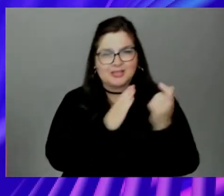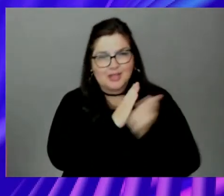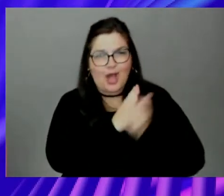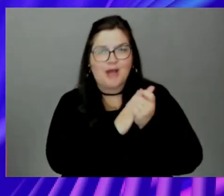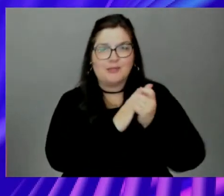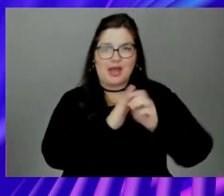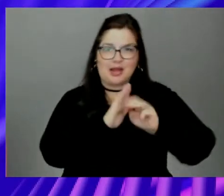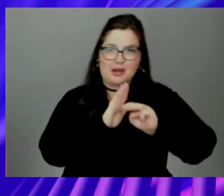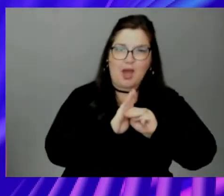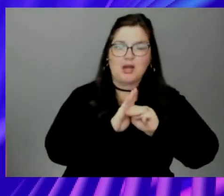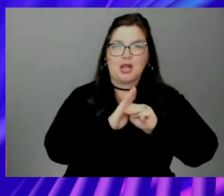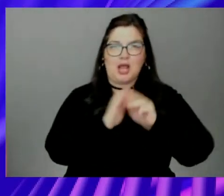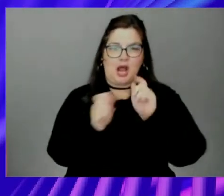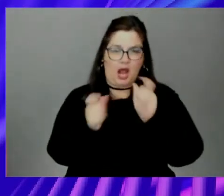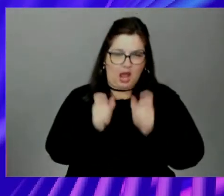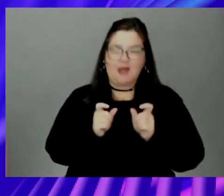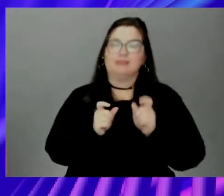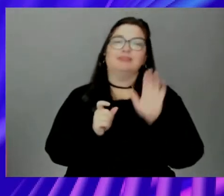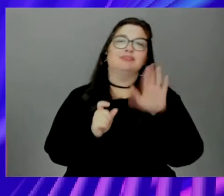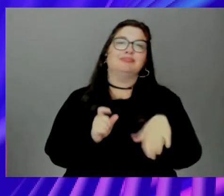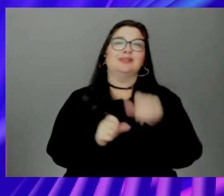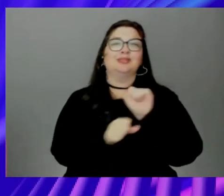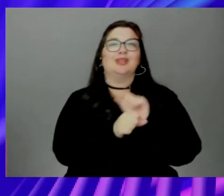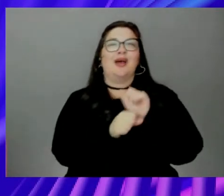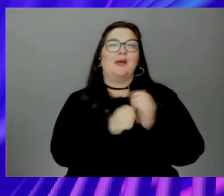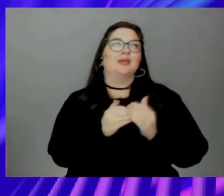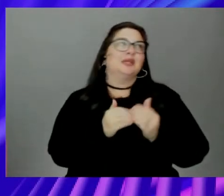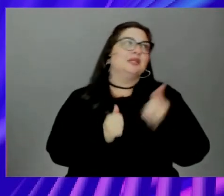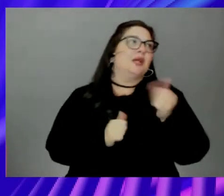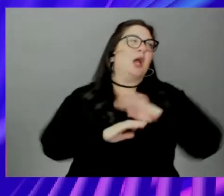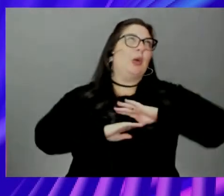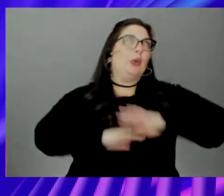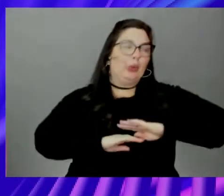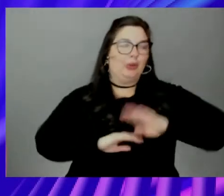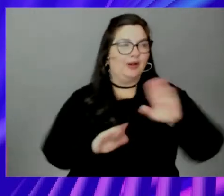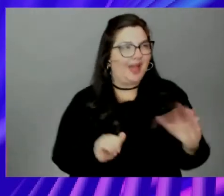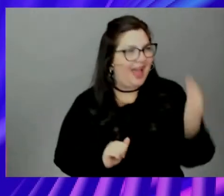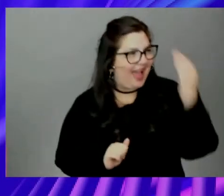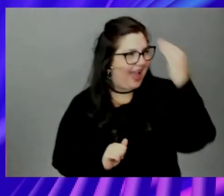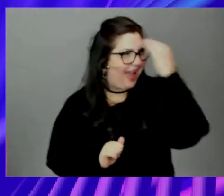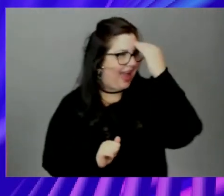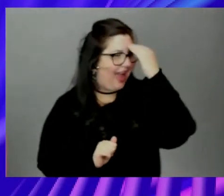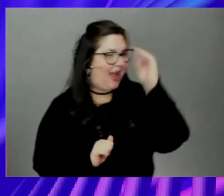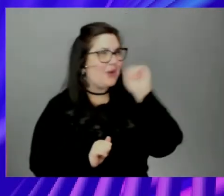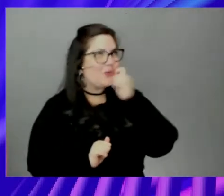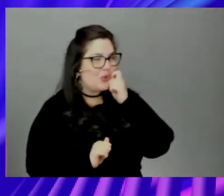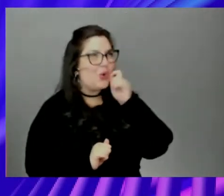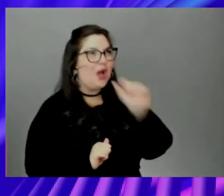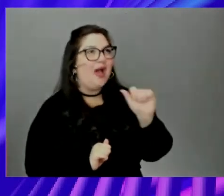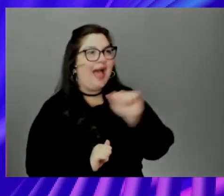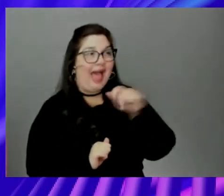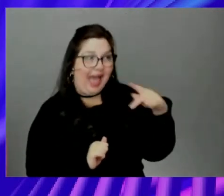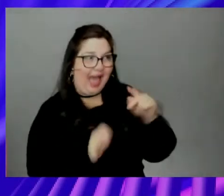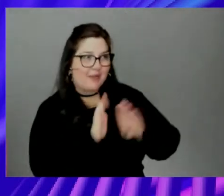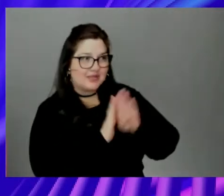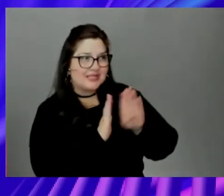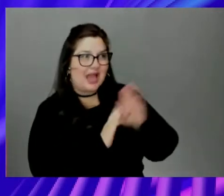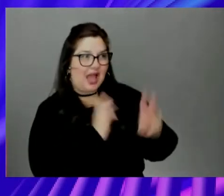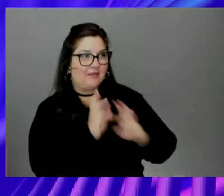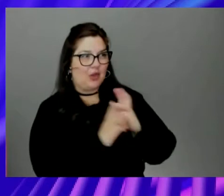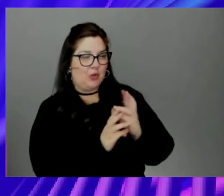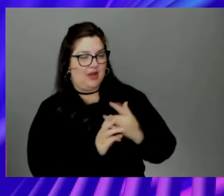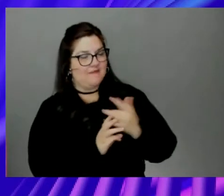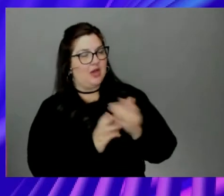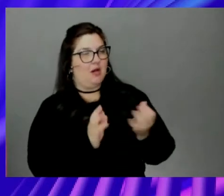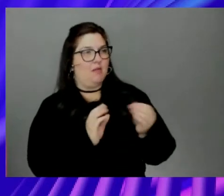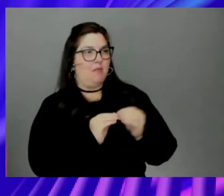So it makes our job easier. That's cool. I mean, I know from the app dev world, where I feel a little more at home than the machine